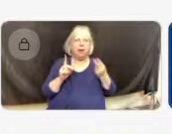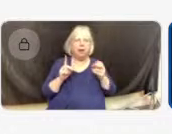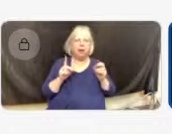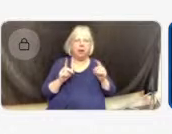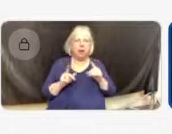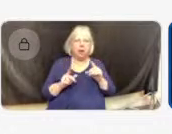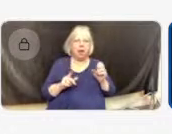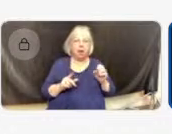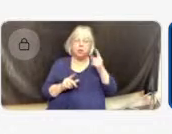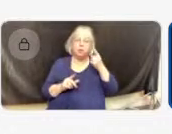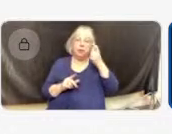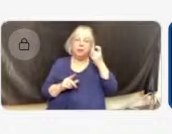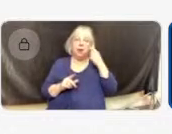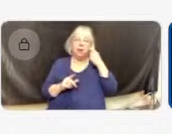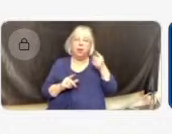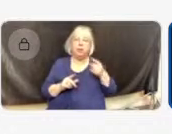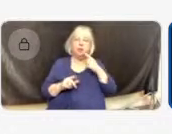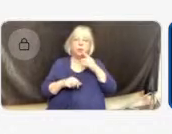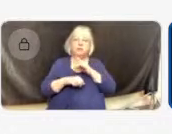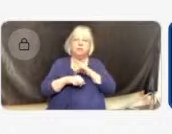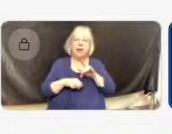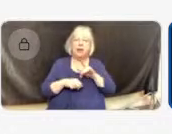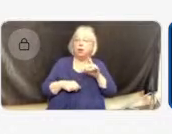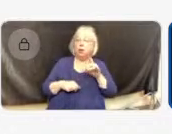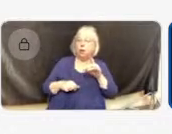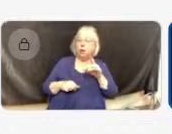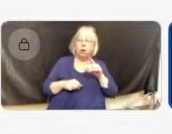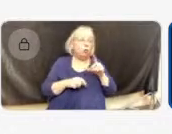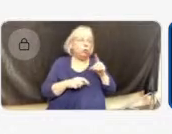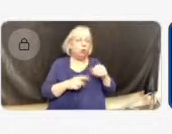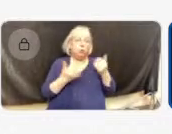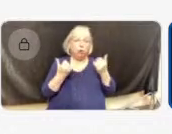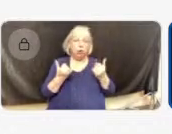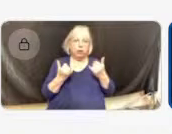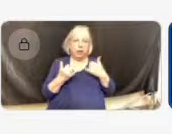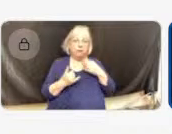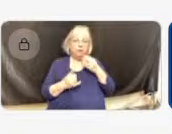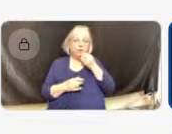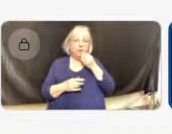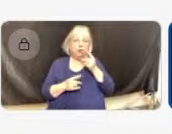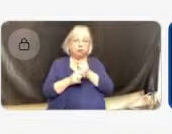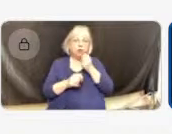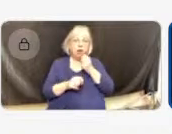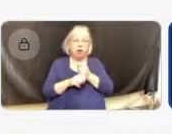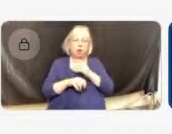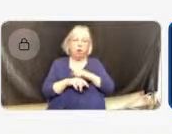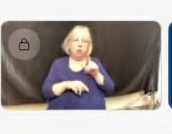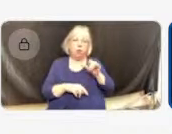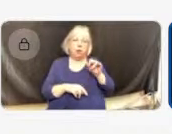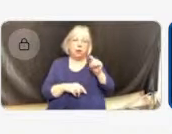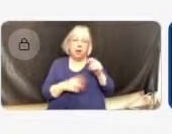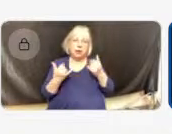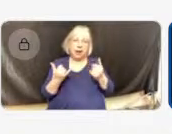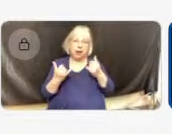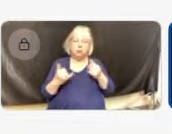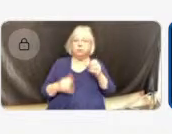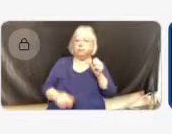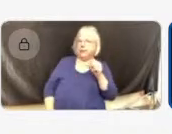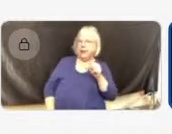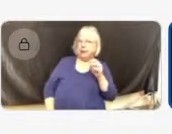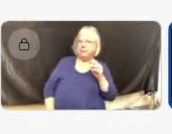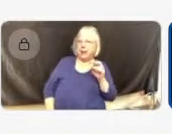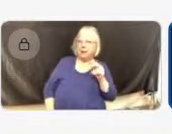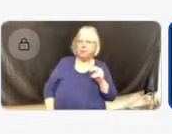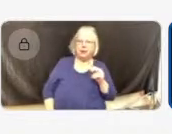because I thought this was vacant. Do you currently have your food truck on this lot right now? Yes, ma'am. Okay,